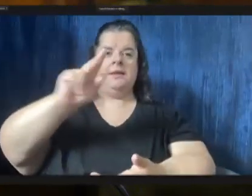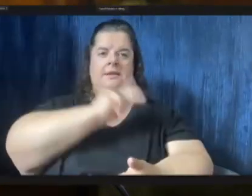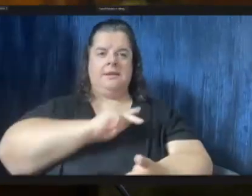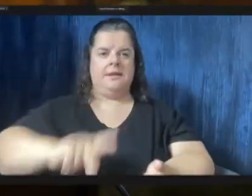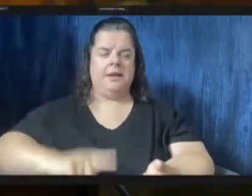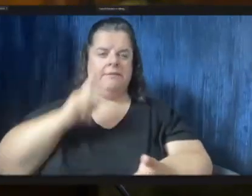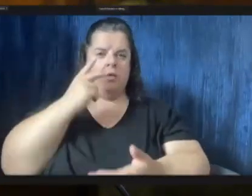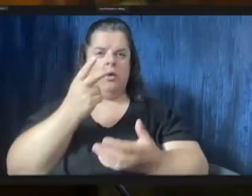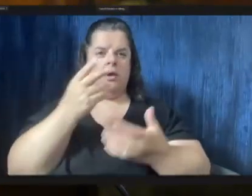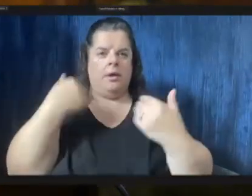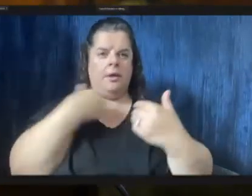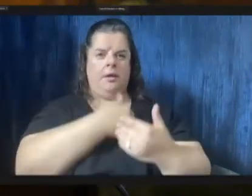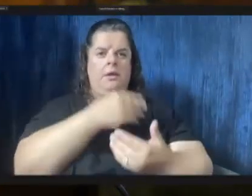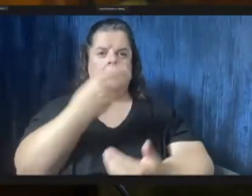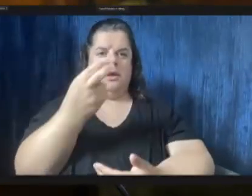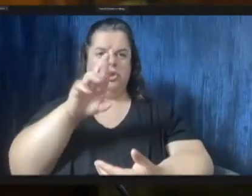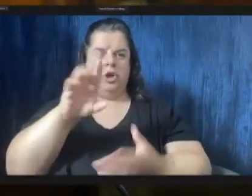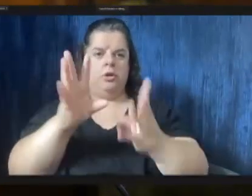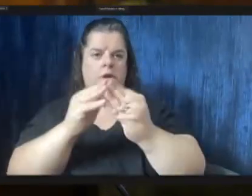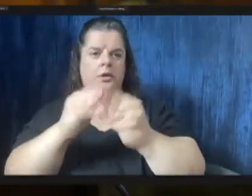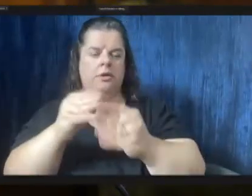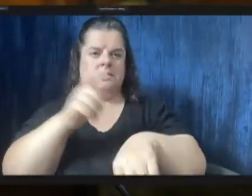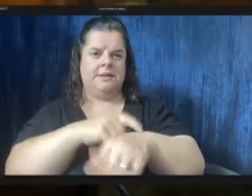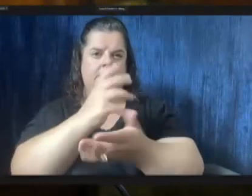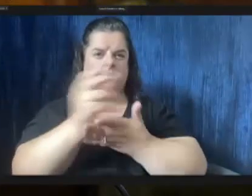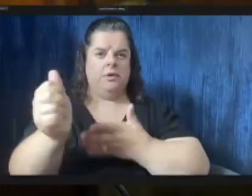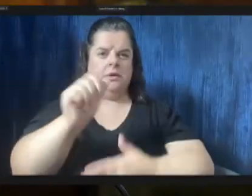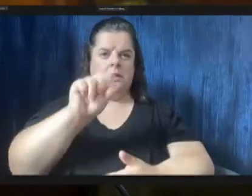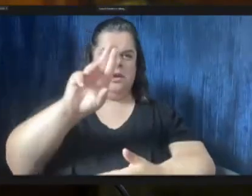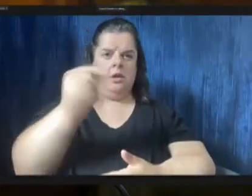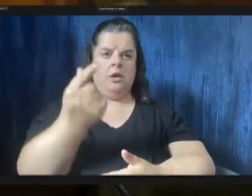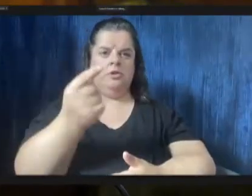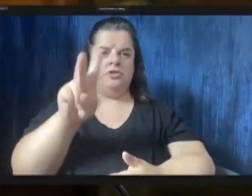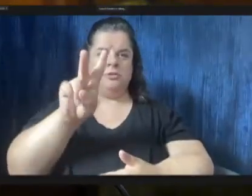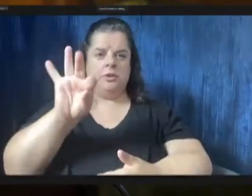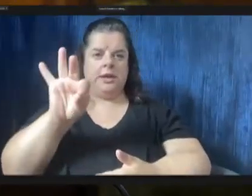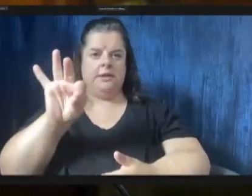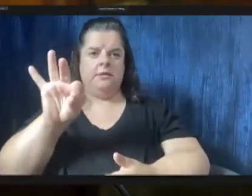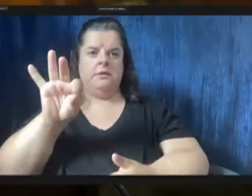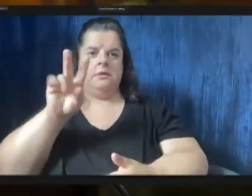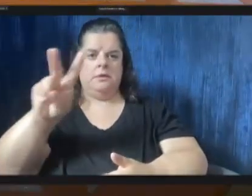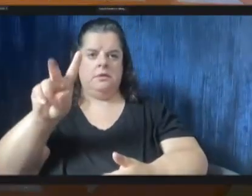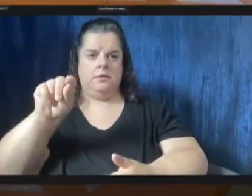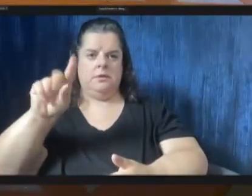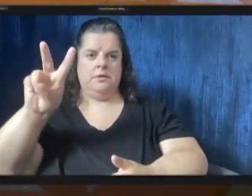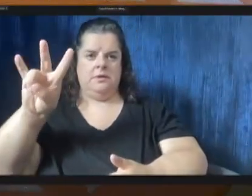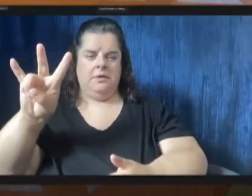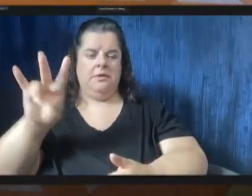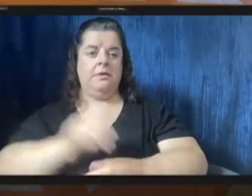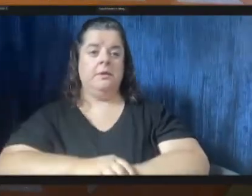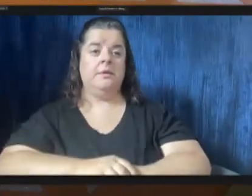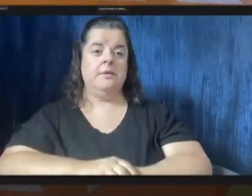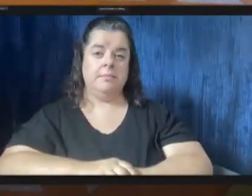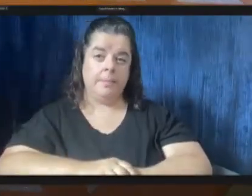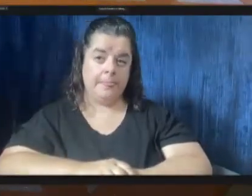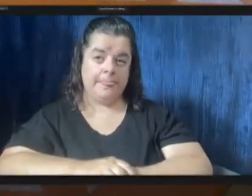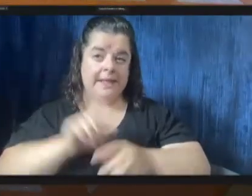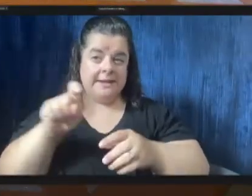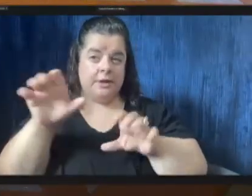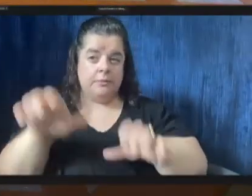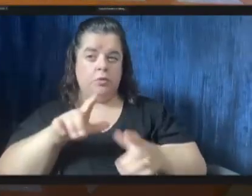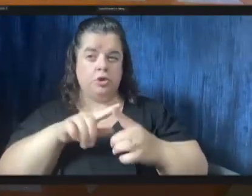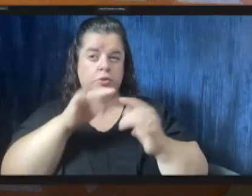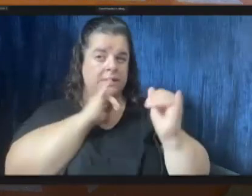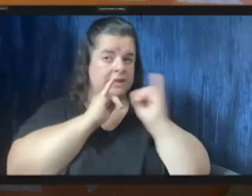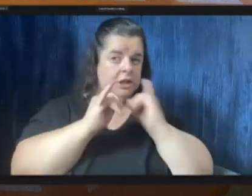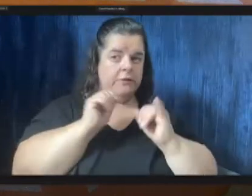Relations Commission with a term to expire August 29, 2027. I either need a motion to interview or a motion